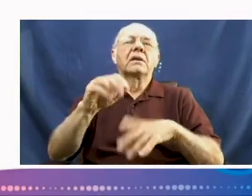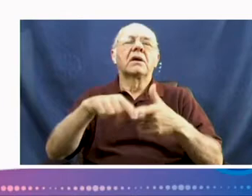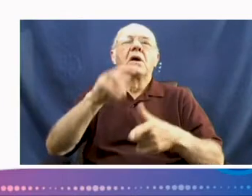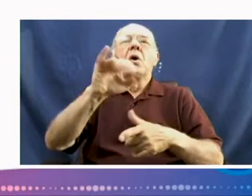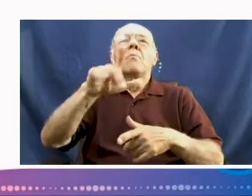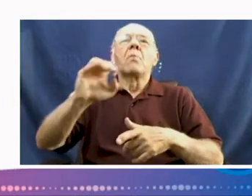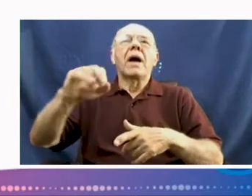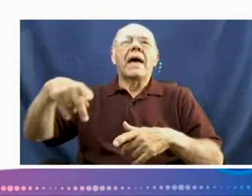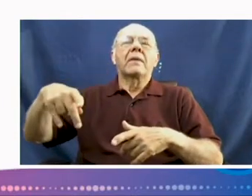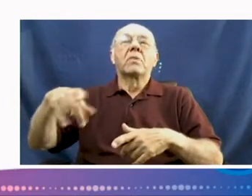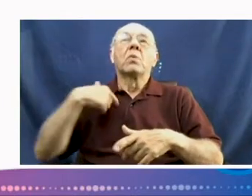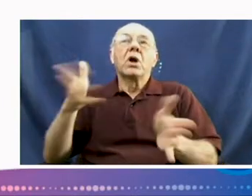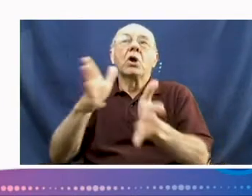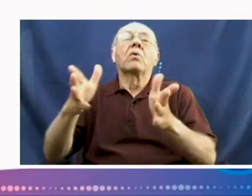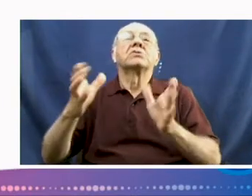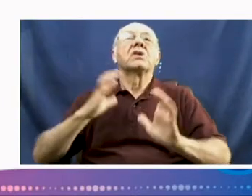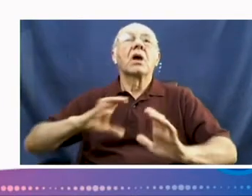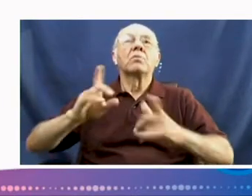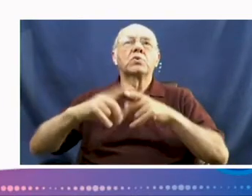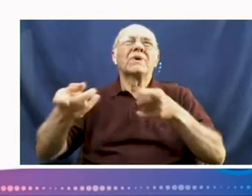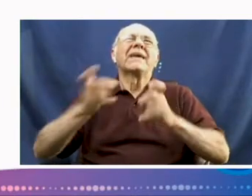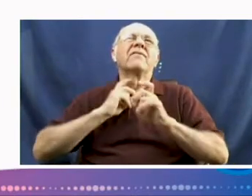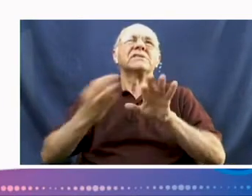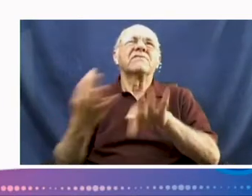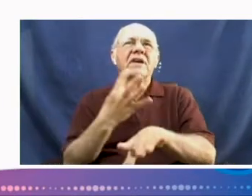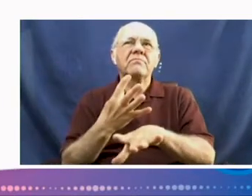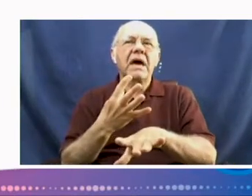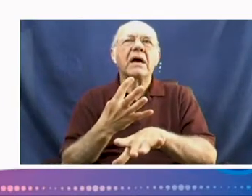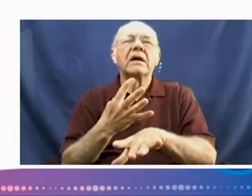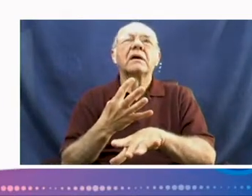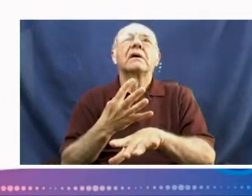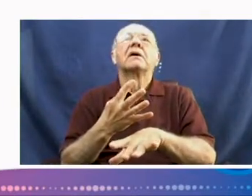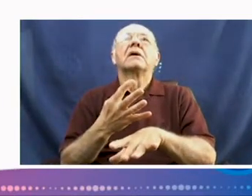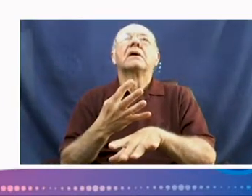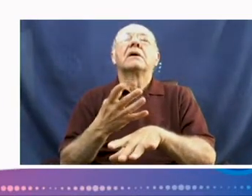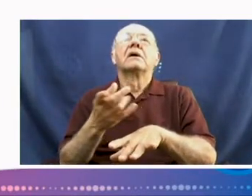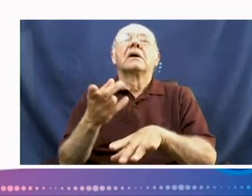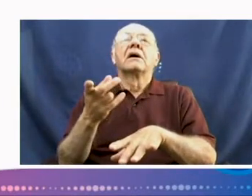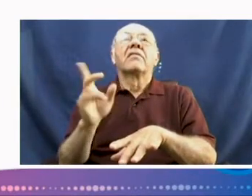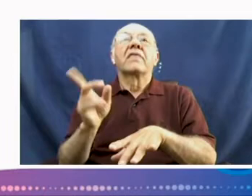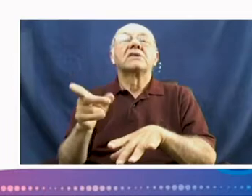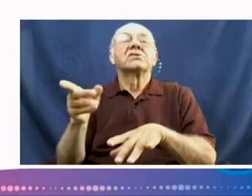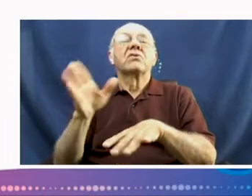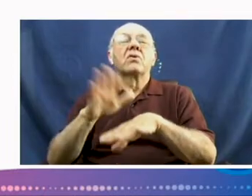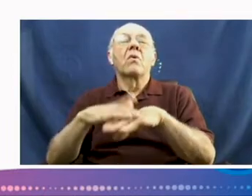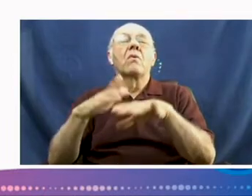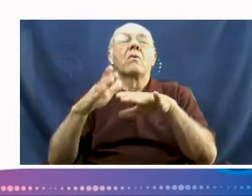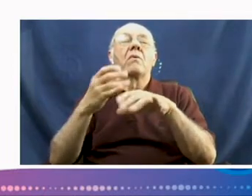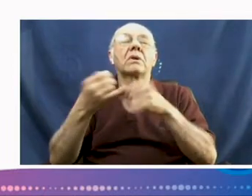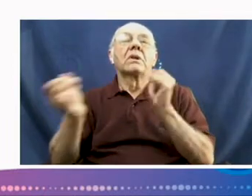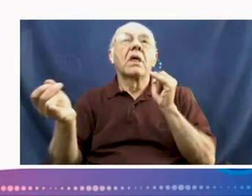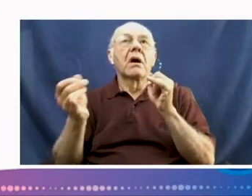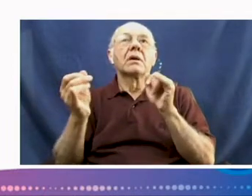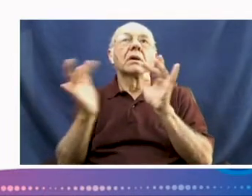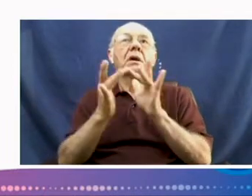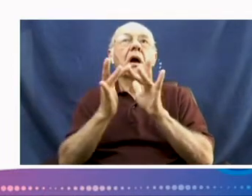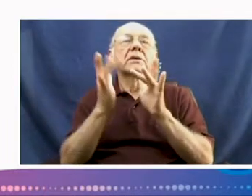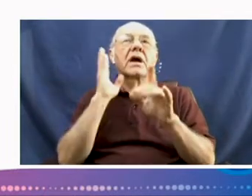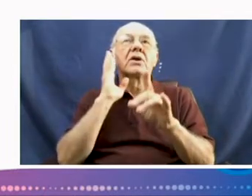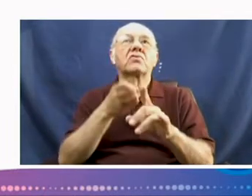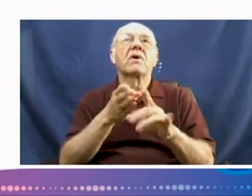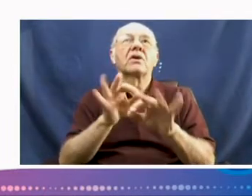customer feedback, including receiving it directly through the online contact us web form that is also available on our mobile